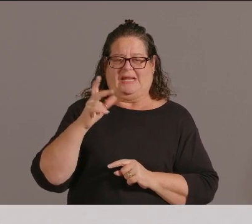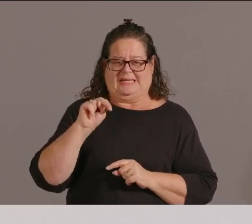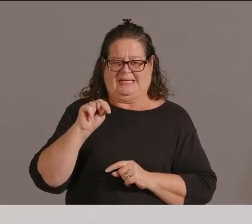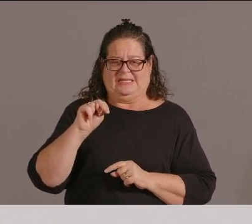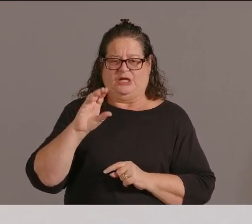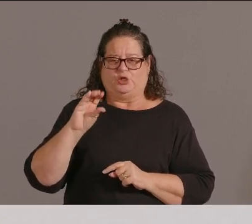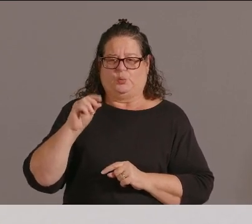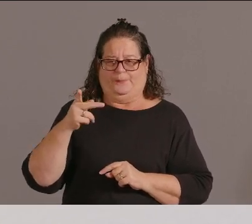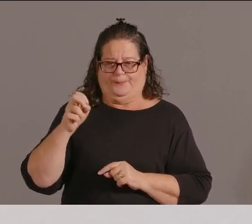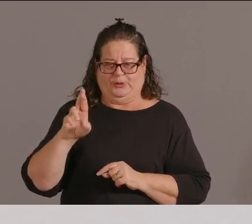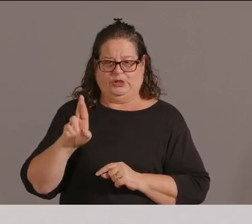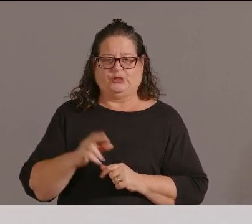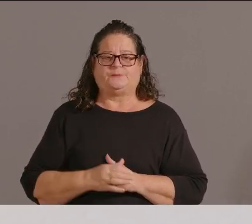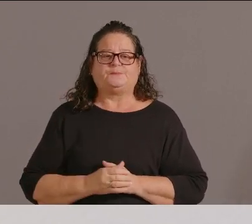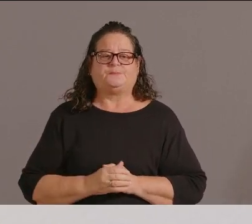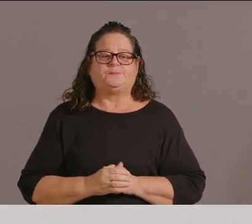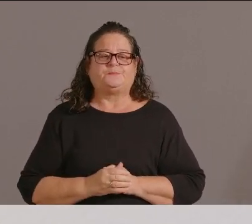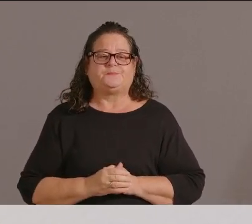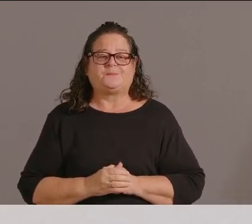Hi, Dr. Christ.